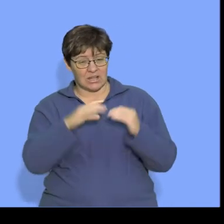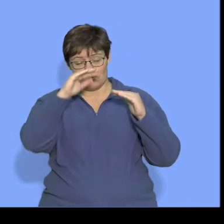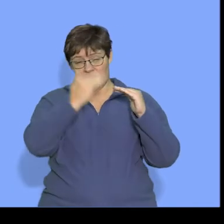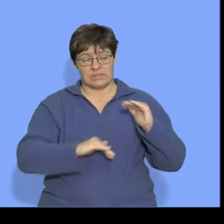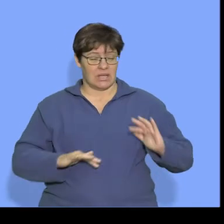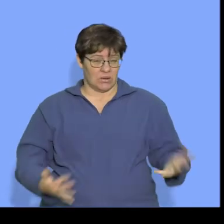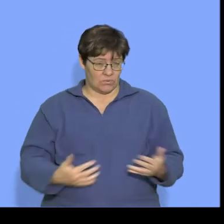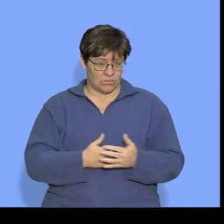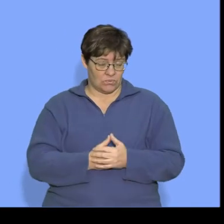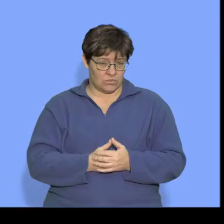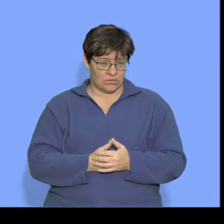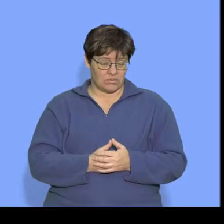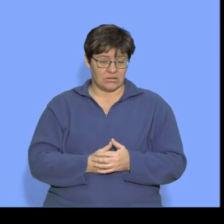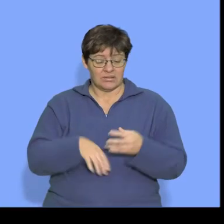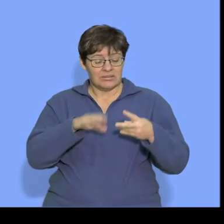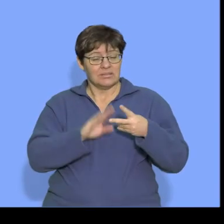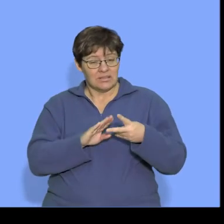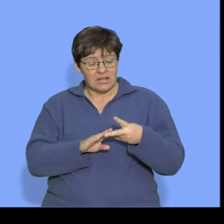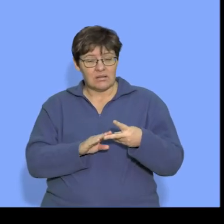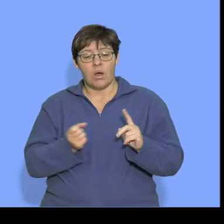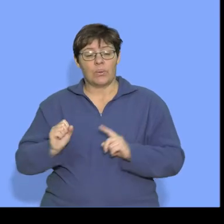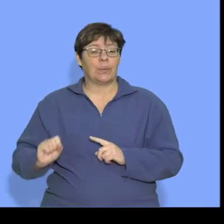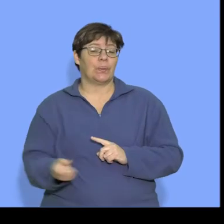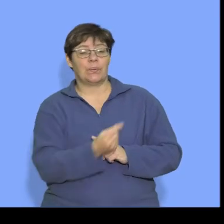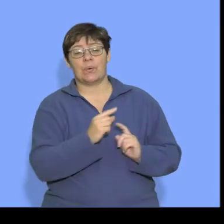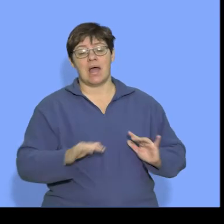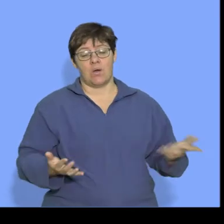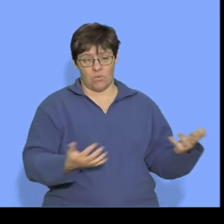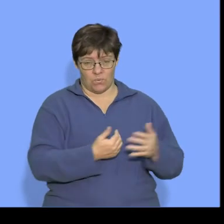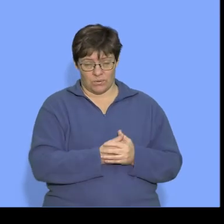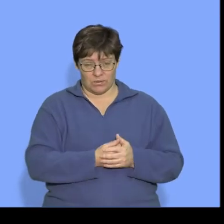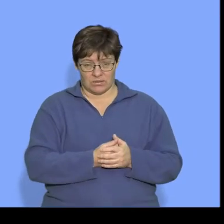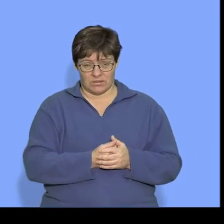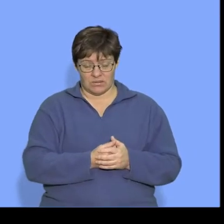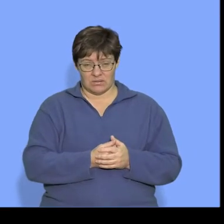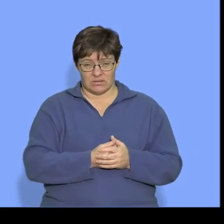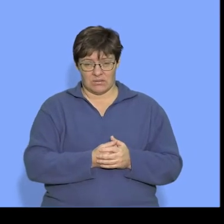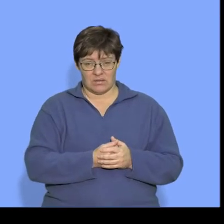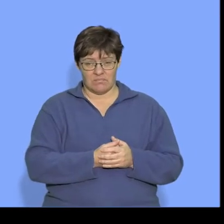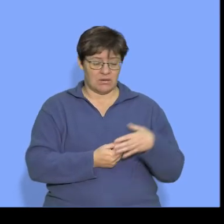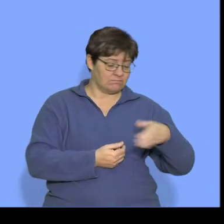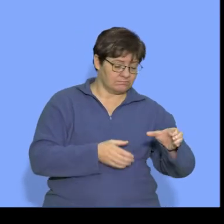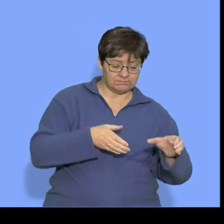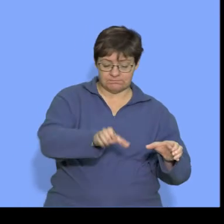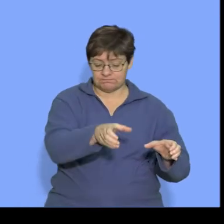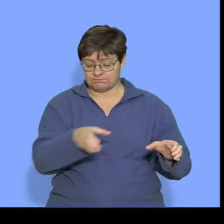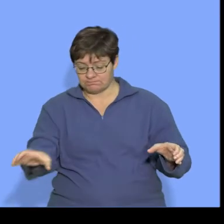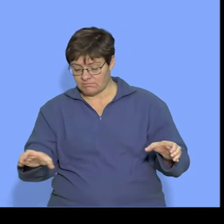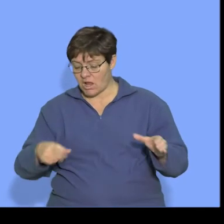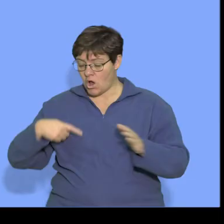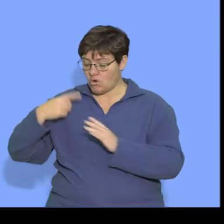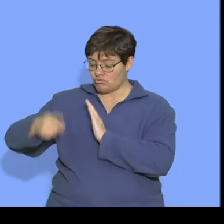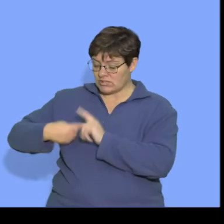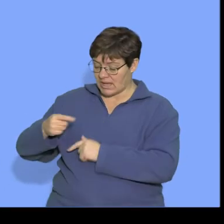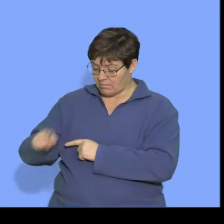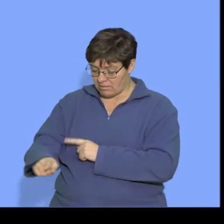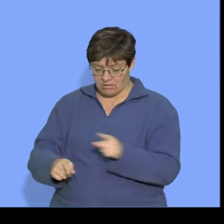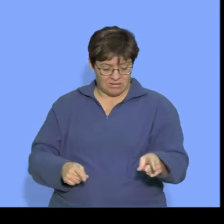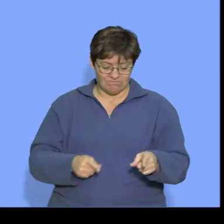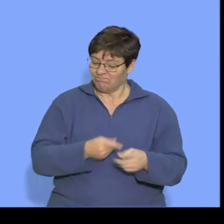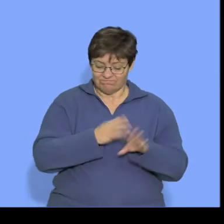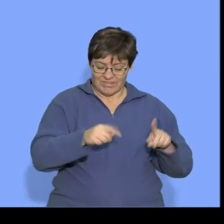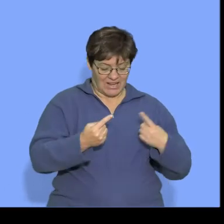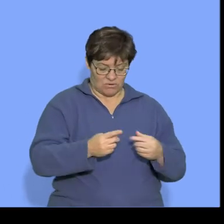how we dispose of the waste. So being able to separate our waste into recyclable and non-recyclable is